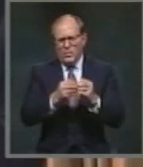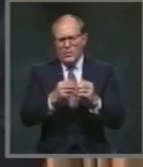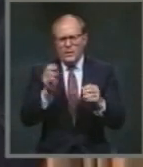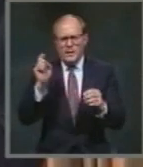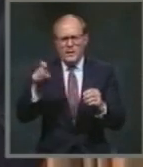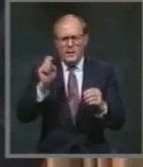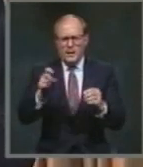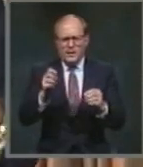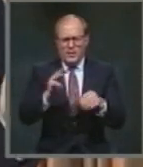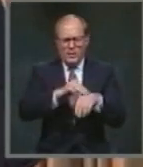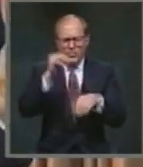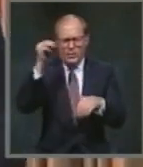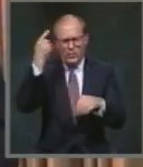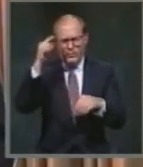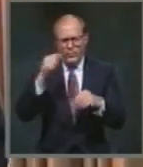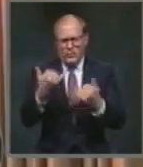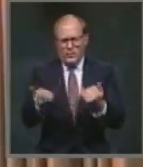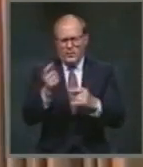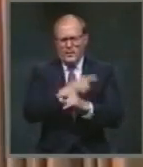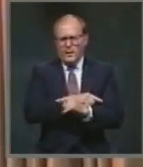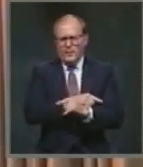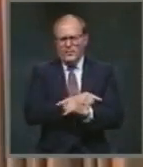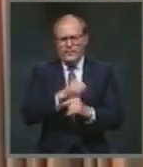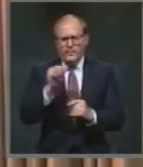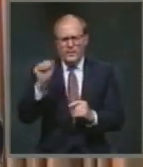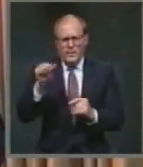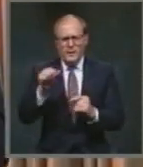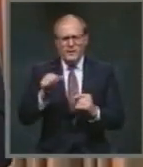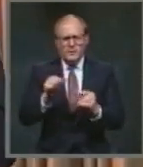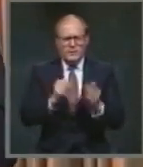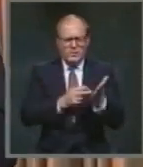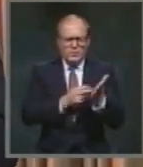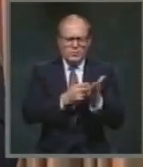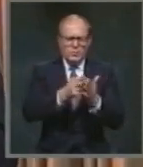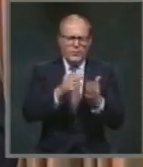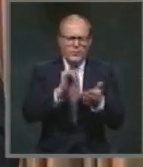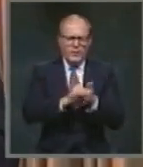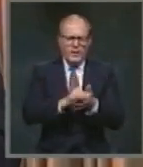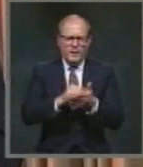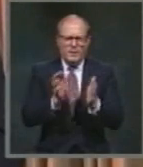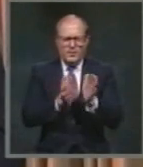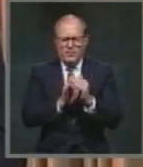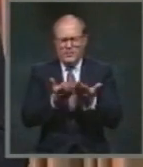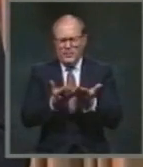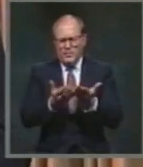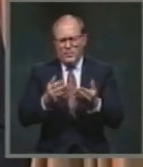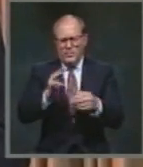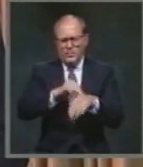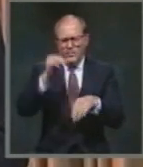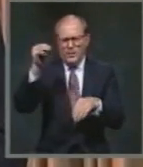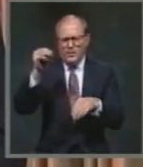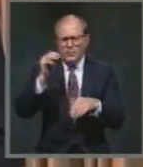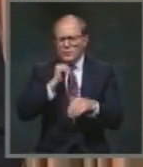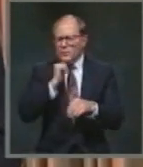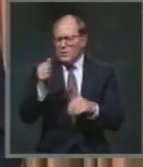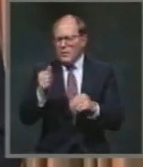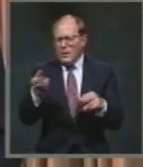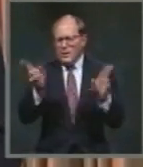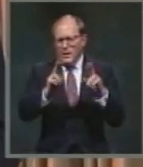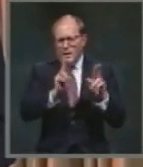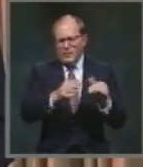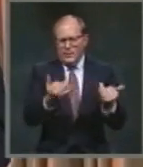miracle. Well, it's true that miracles, in the biblical meaning of that word, are no longer